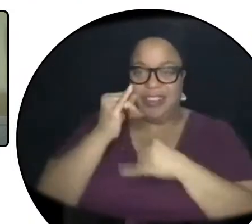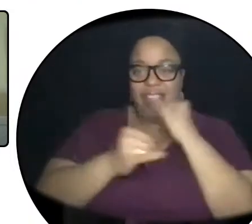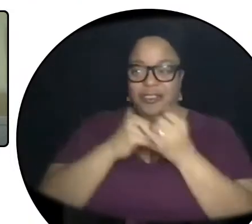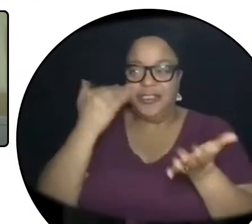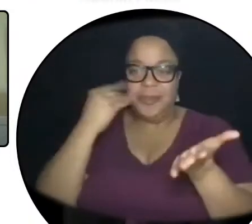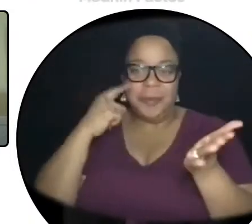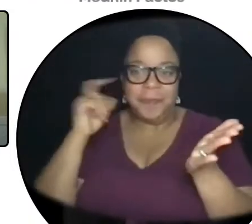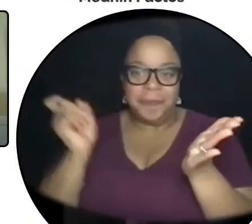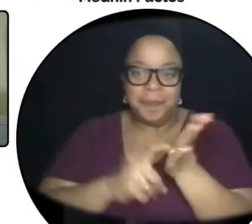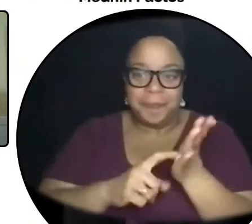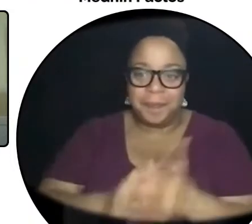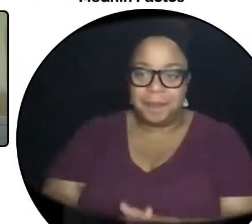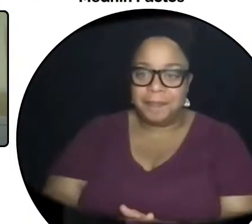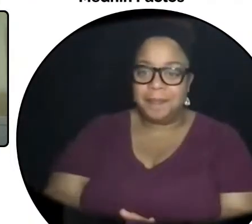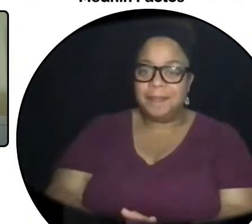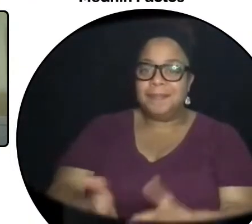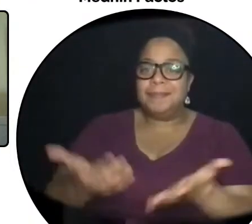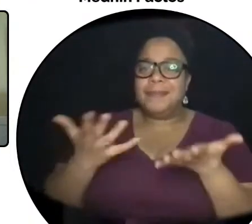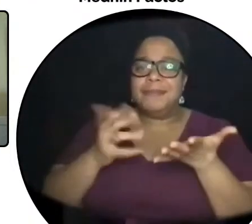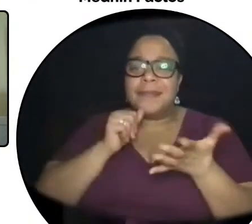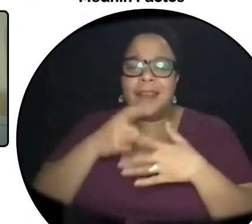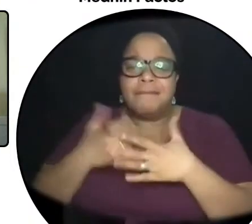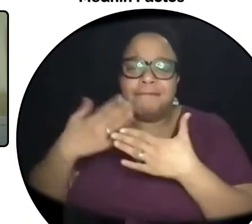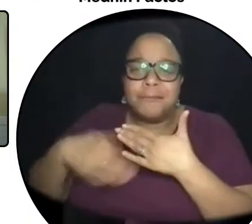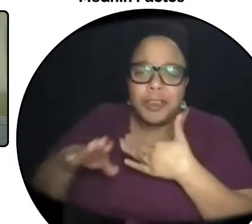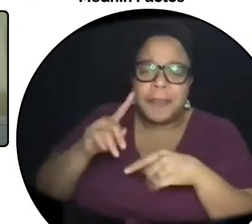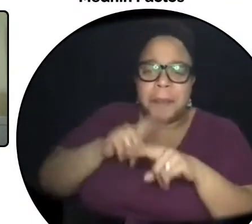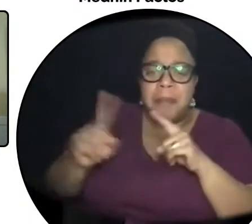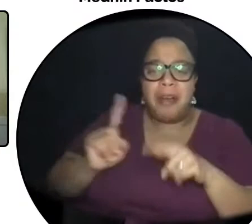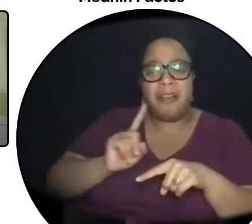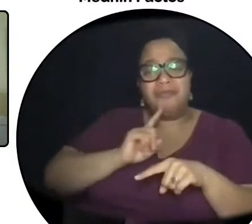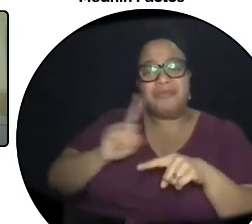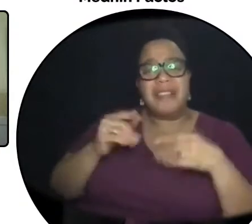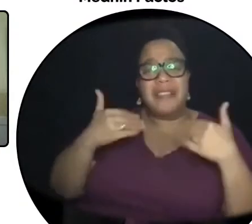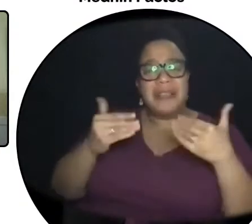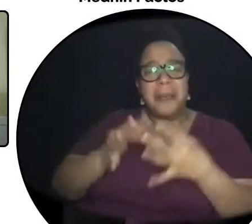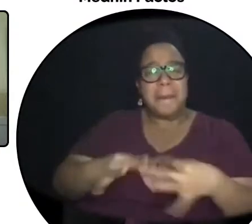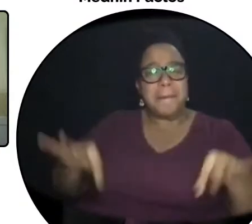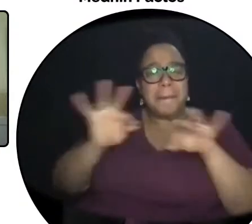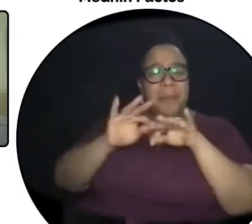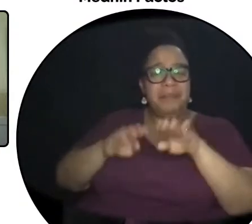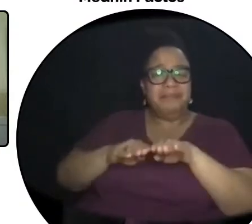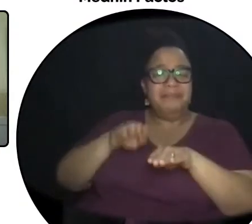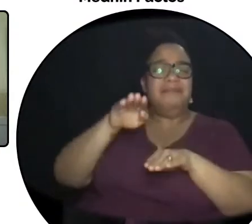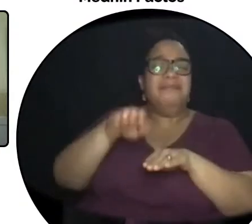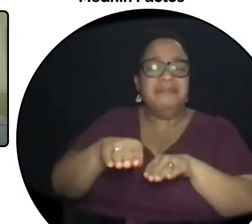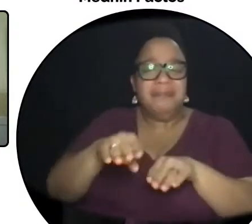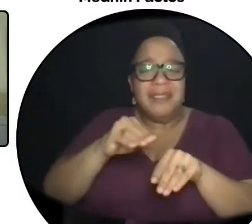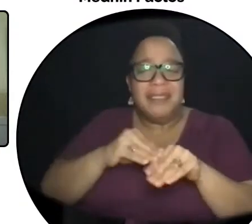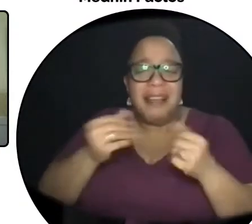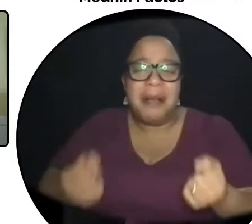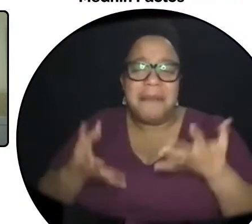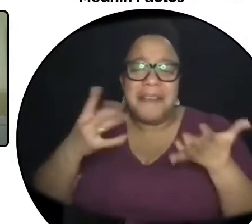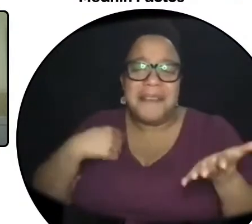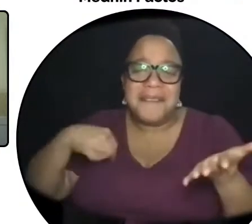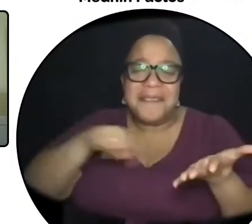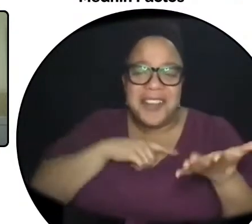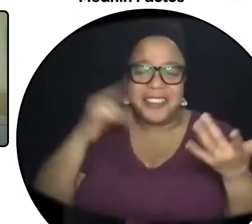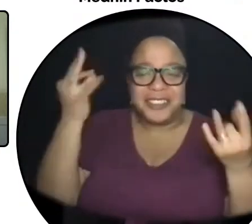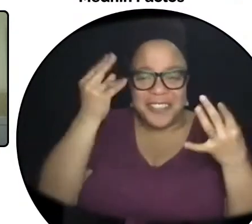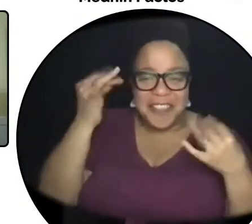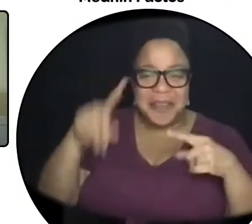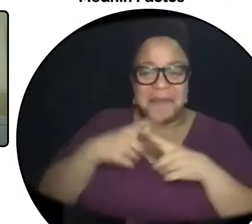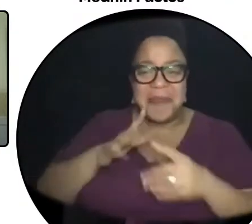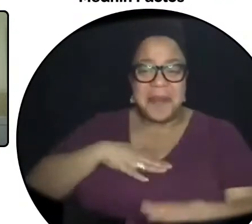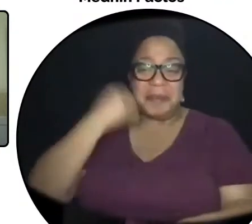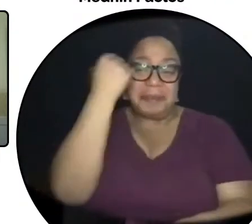idea of sort of debordering, right, and resisting. And when I was listening to Angela and actually all of you